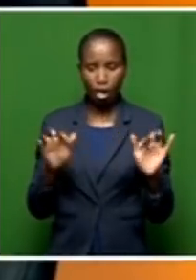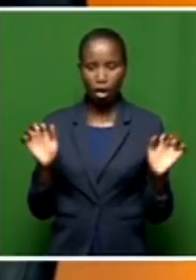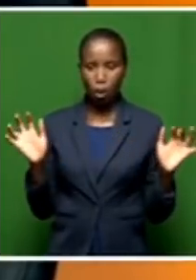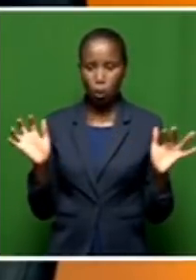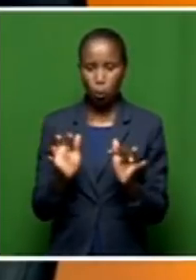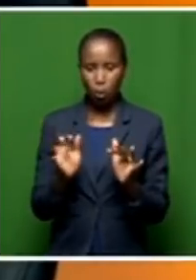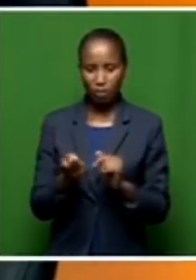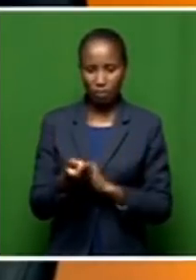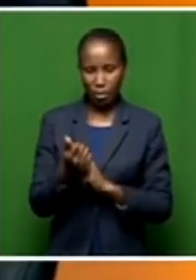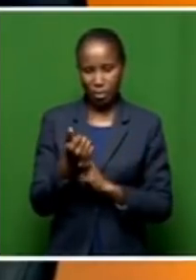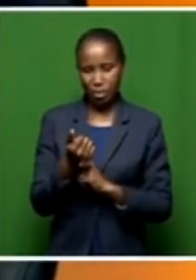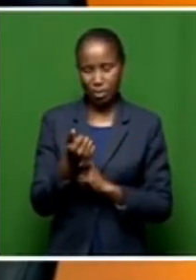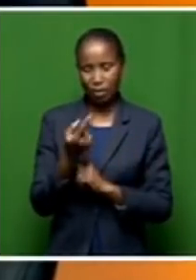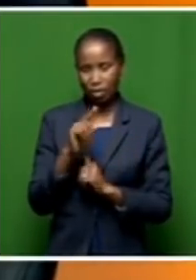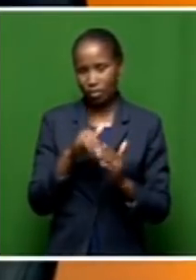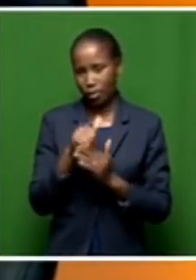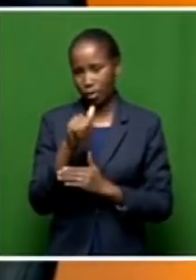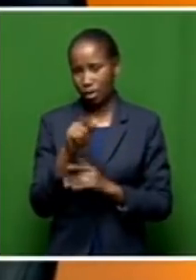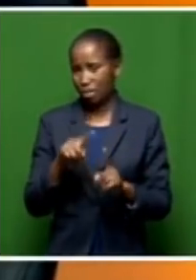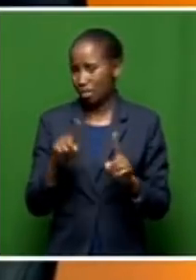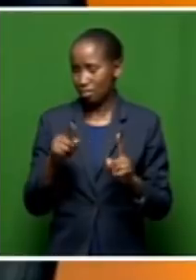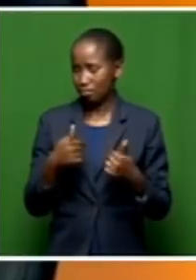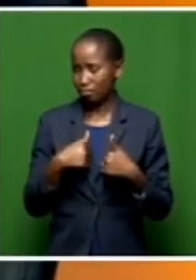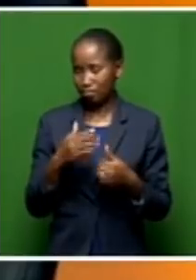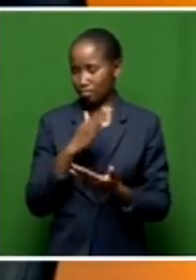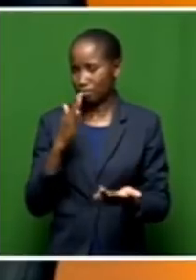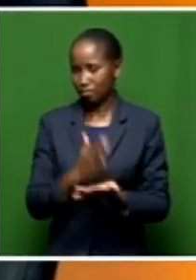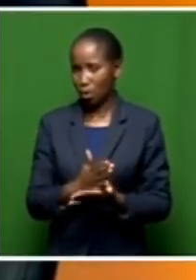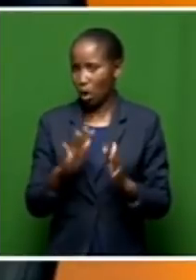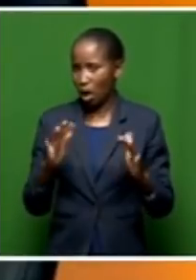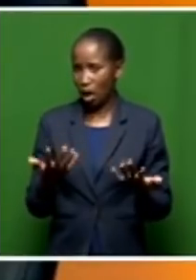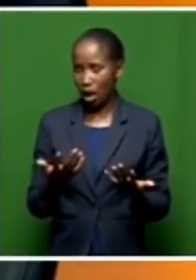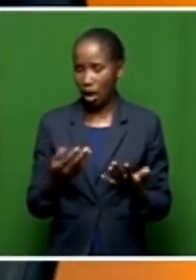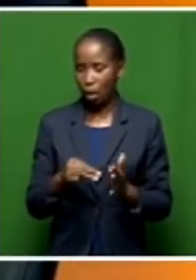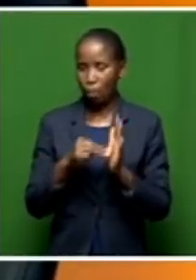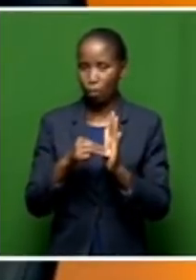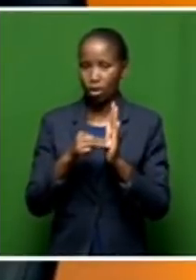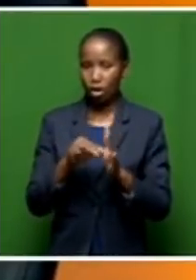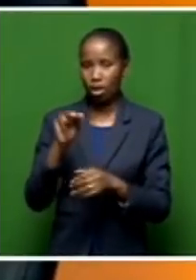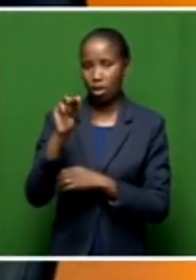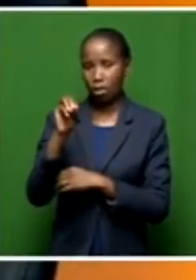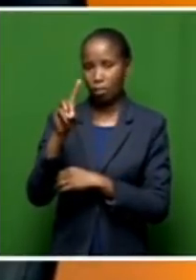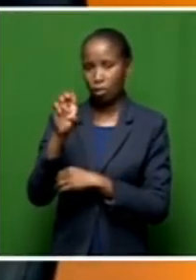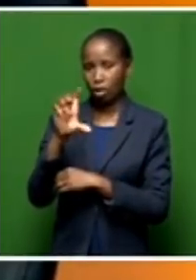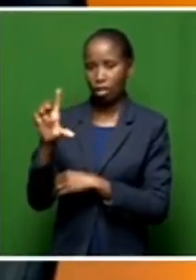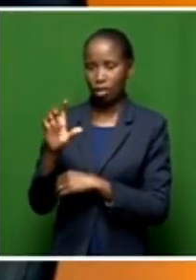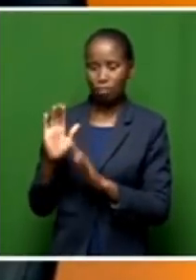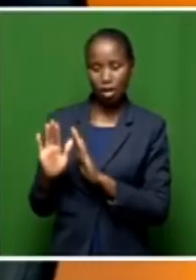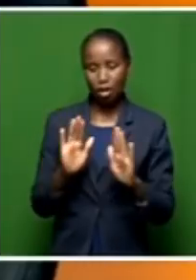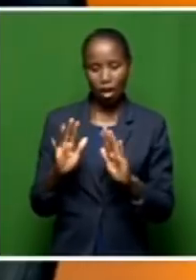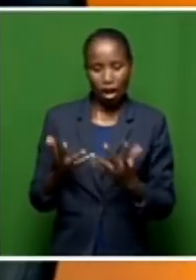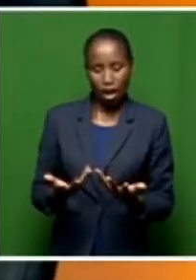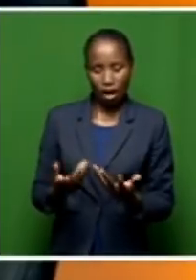how our model will actually behave in such a situation with a low turnout. So